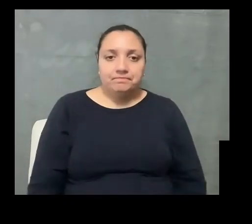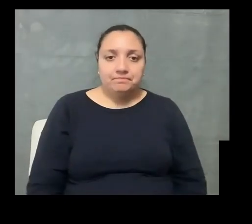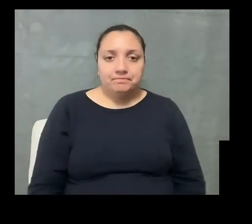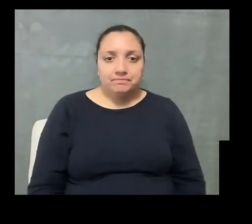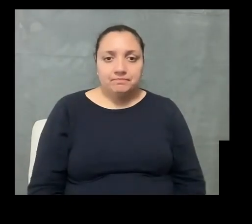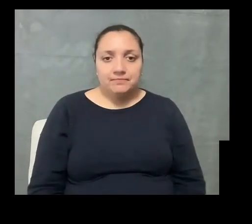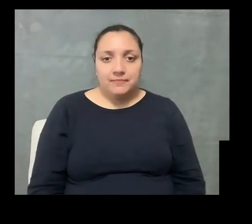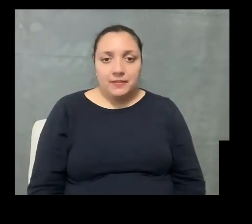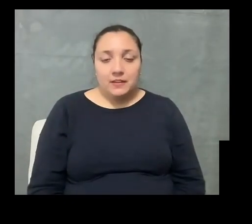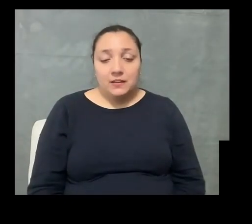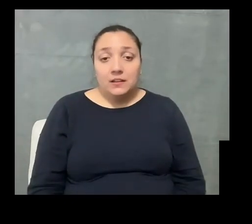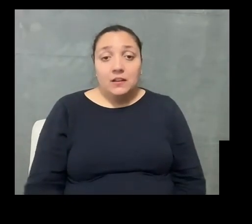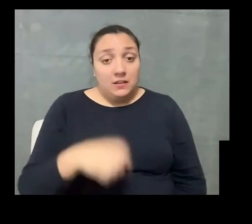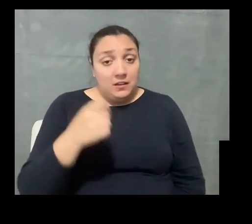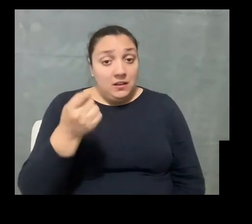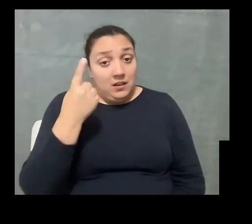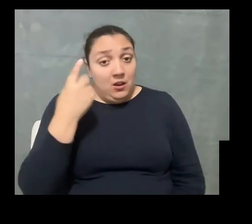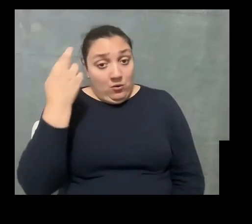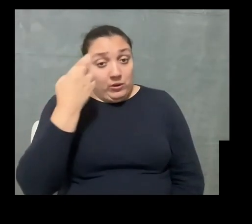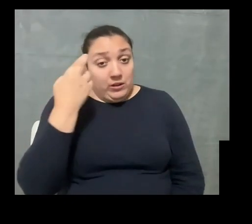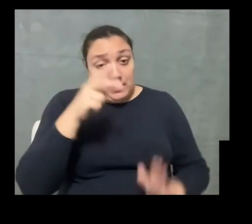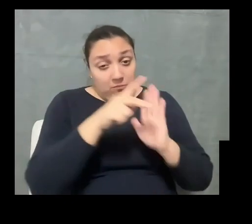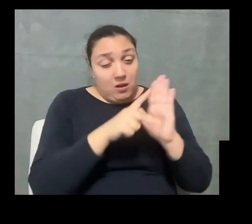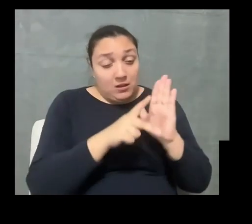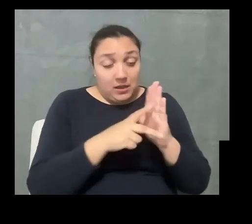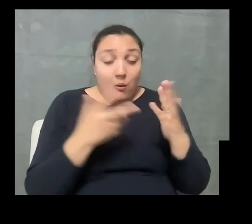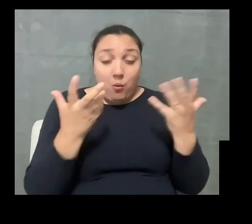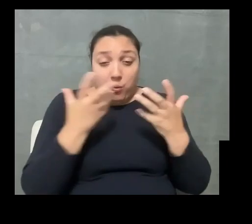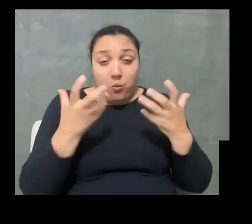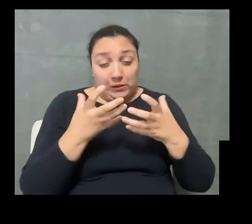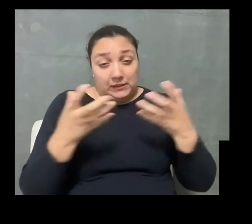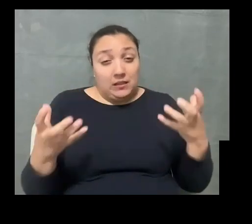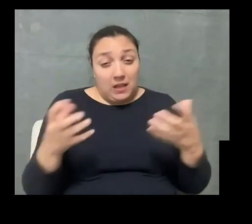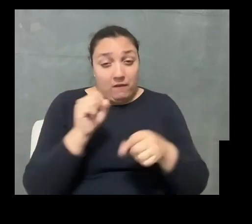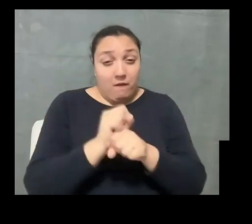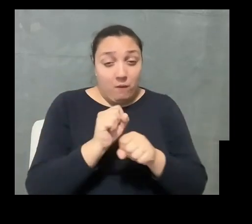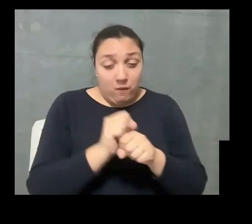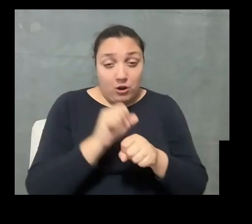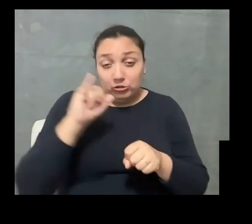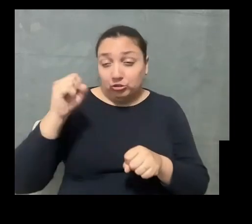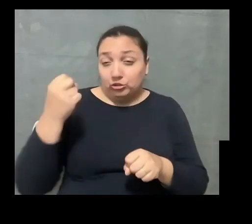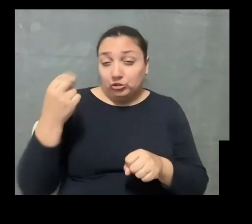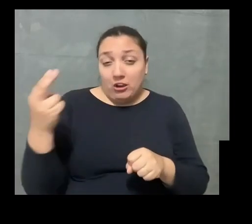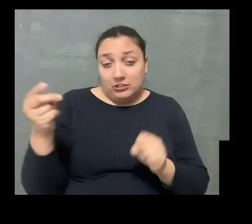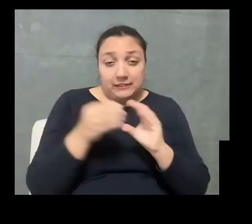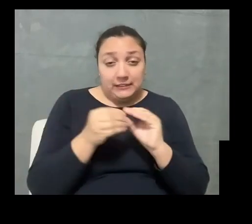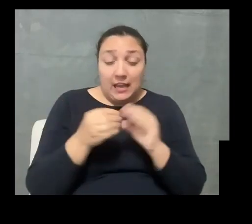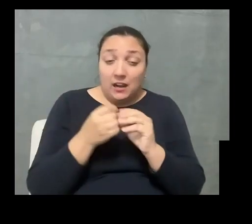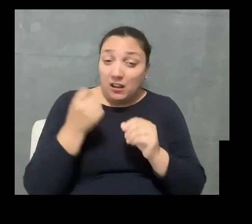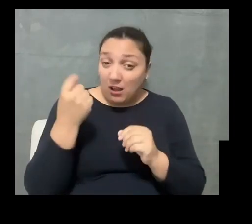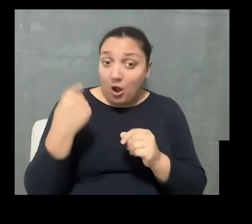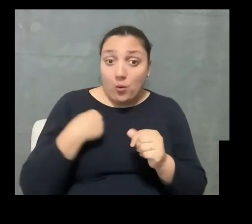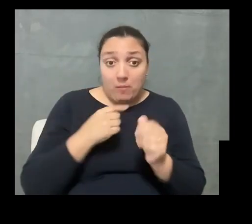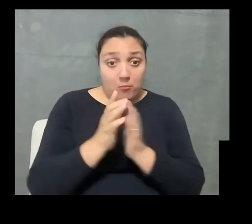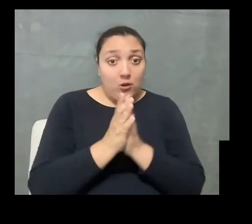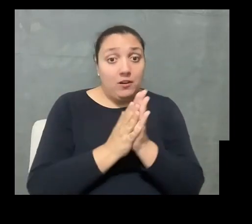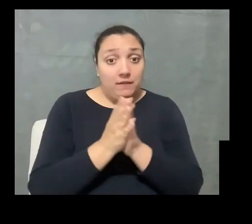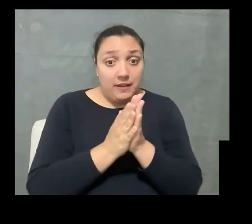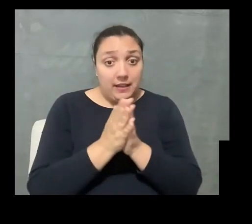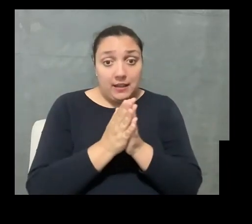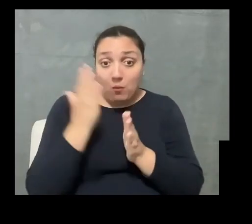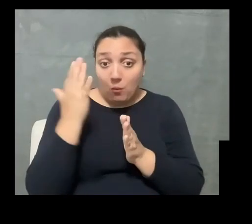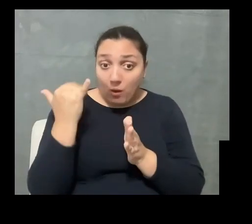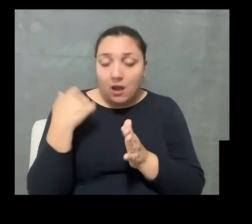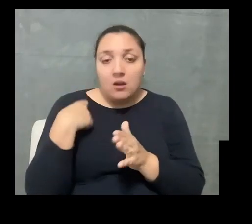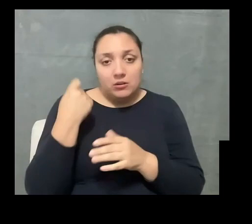realizing those principles is obviously a really tall order. As Josh said, we're extremely motivated by the fact that this is our